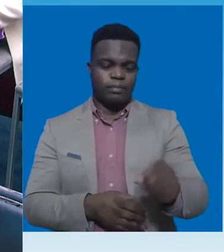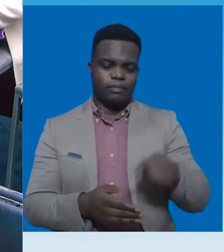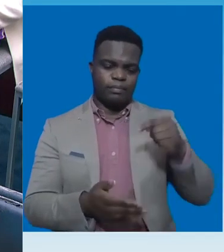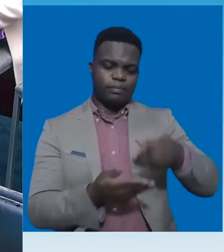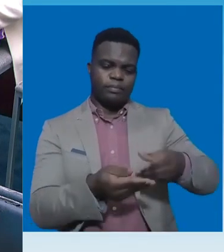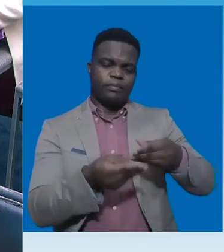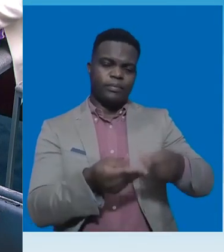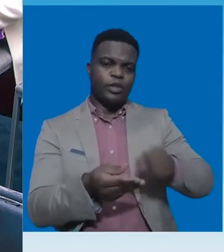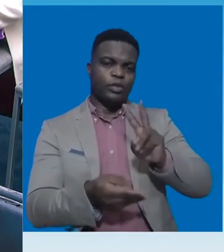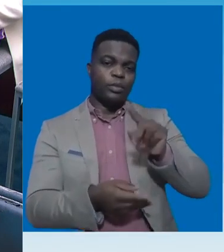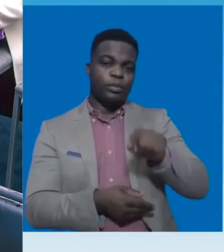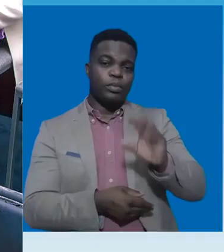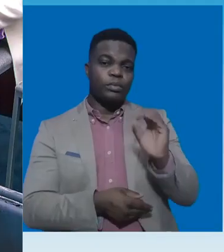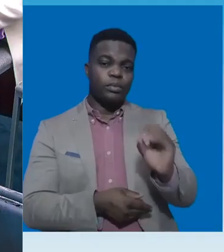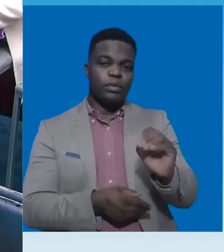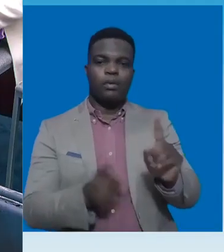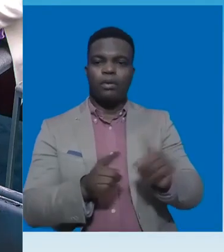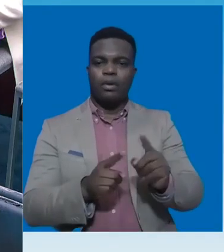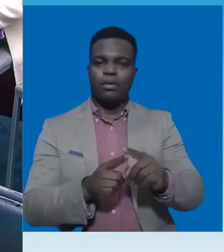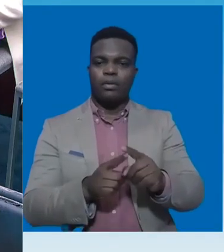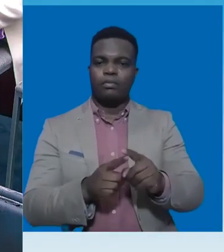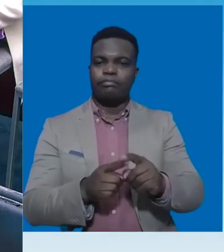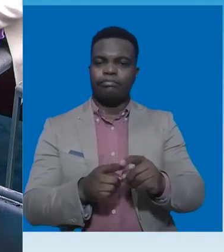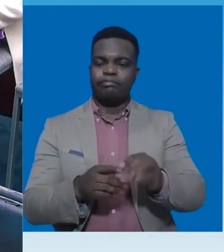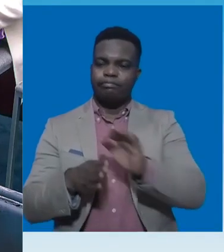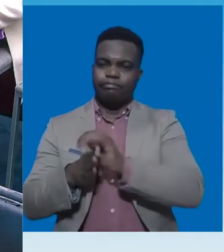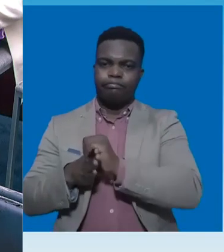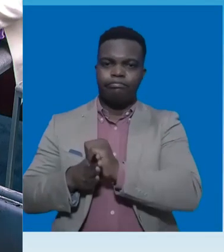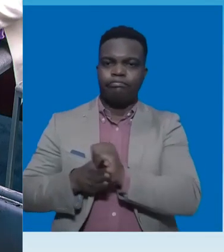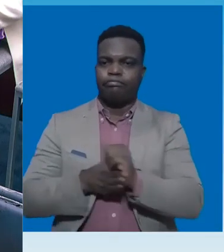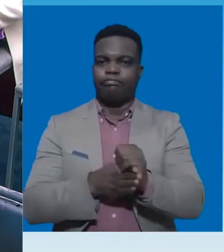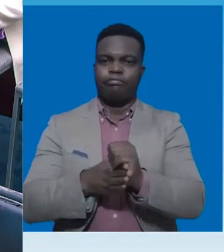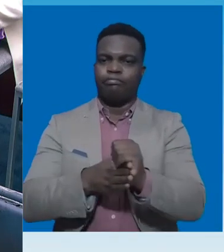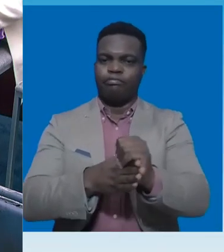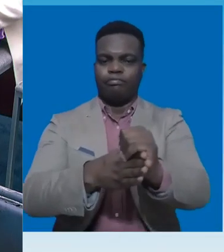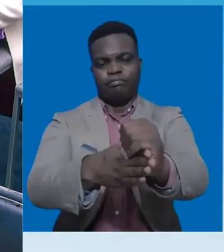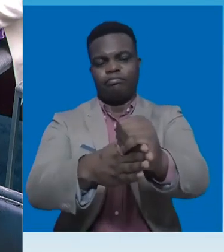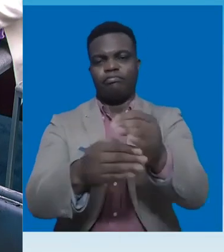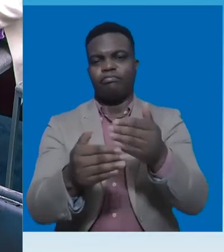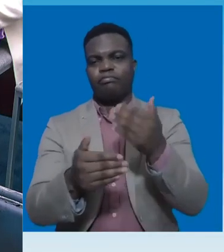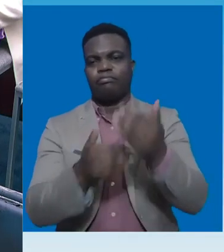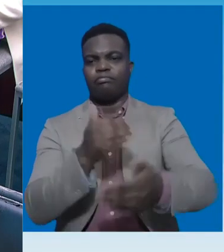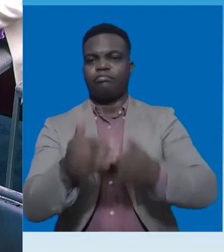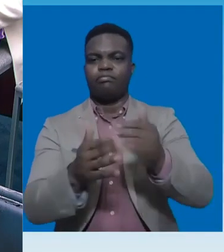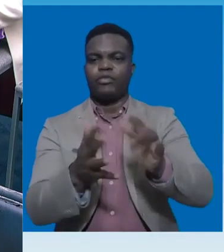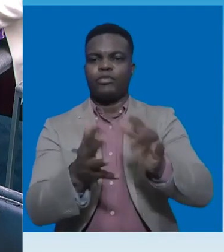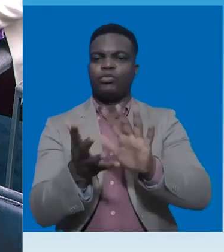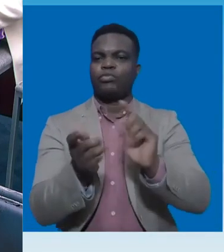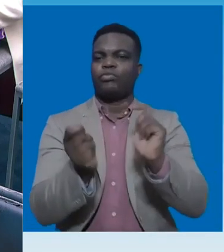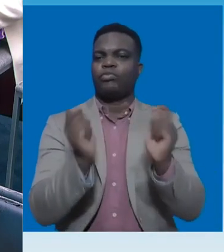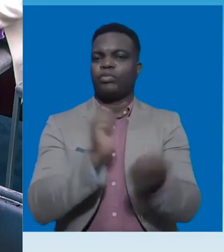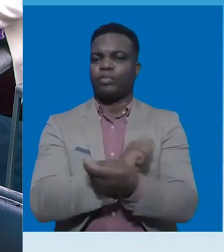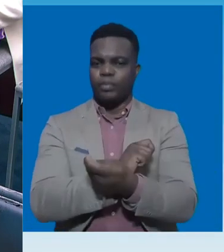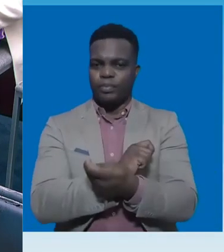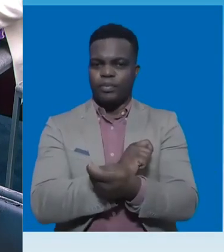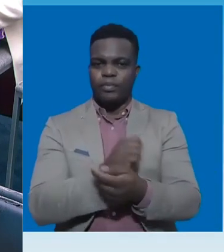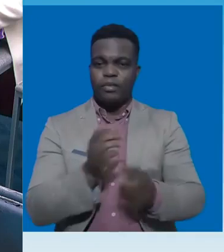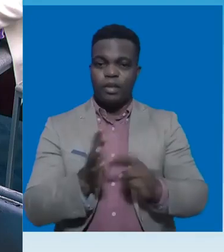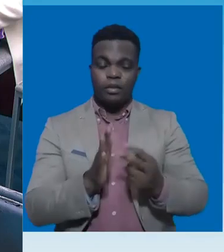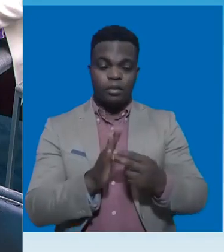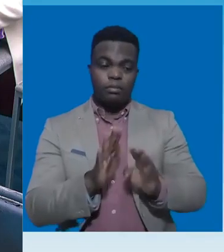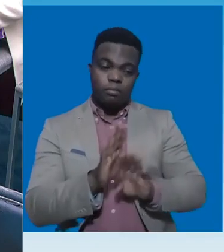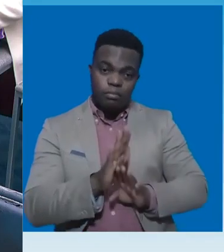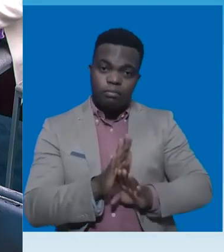transformation. Let us use this momentum to strengthen partnerships, share good practices, and accelerate action across the